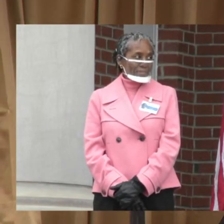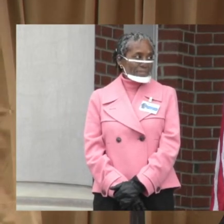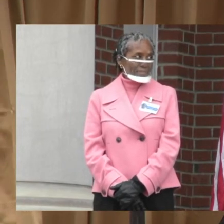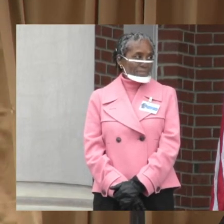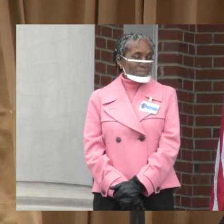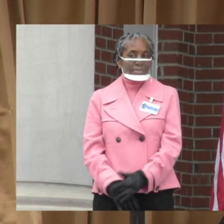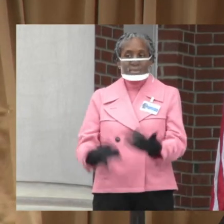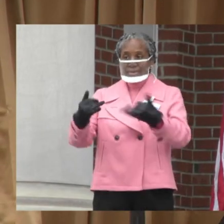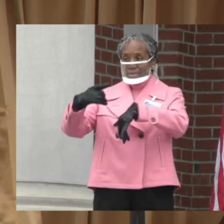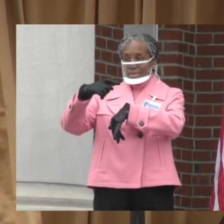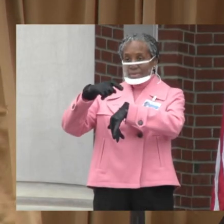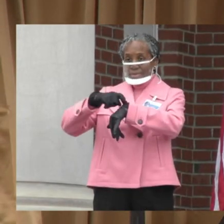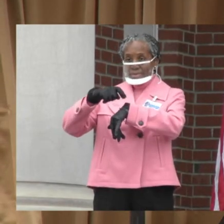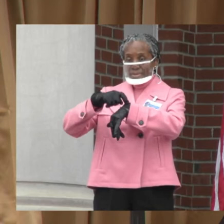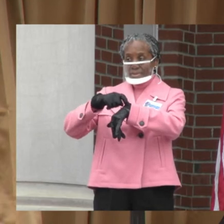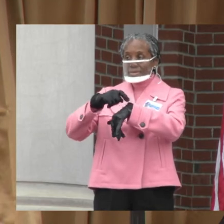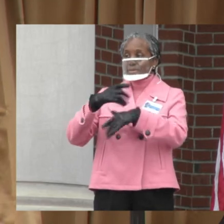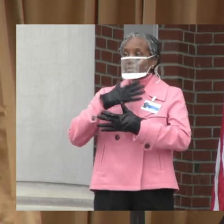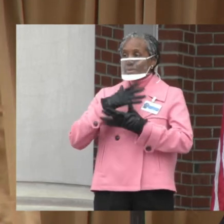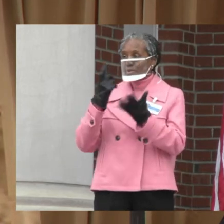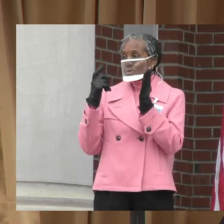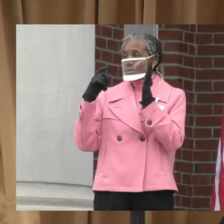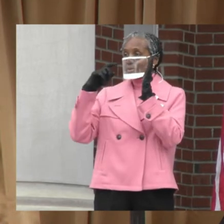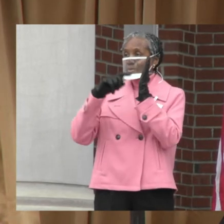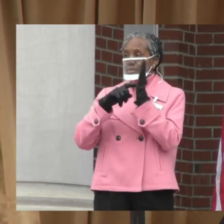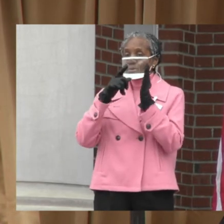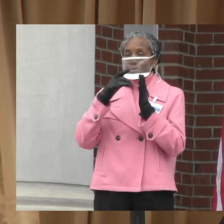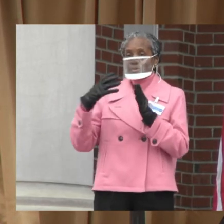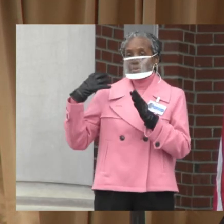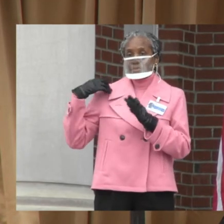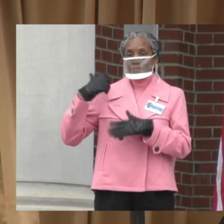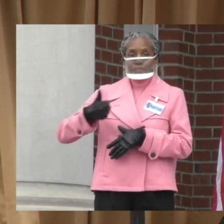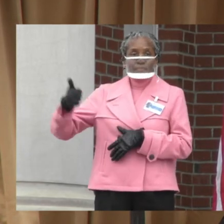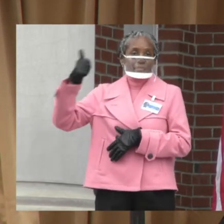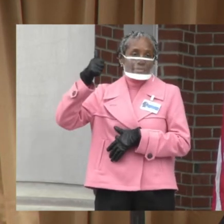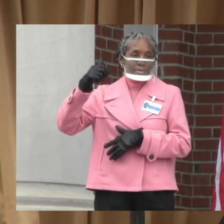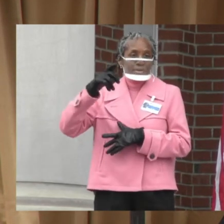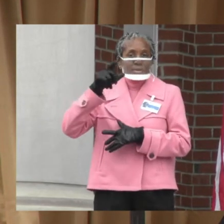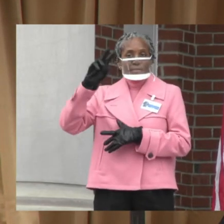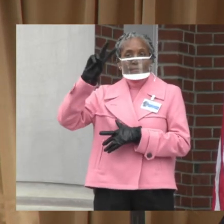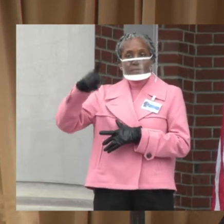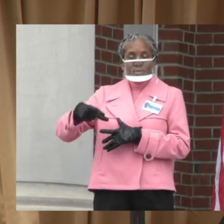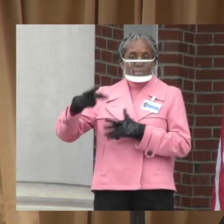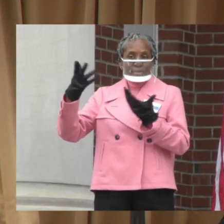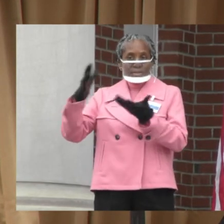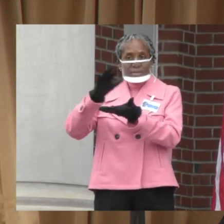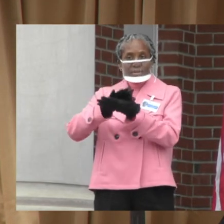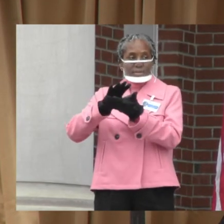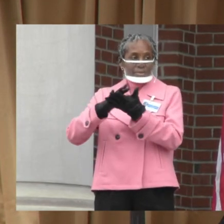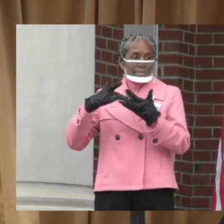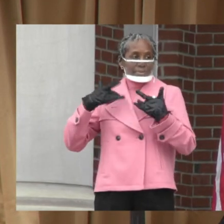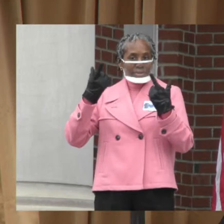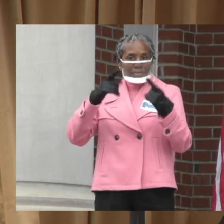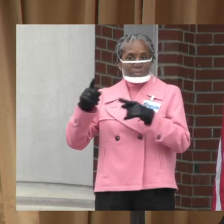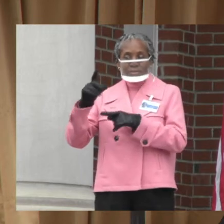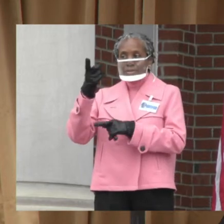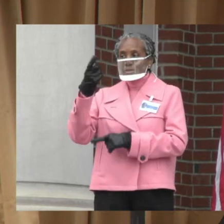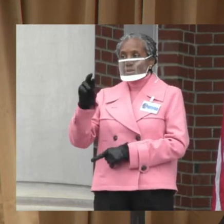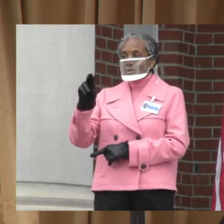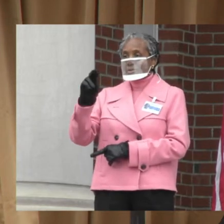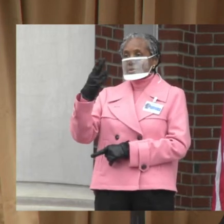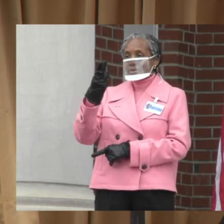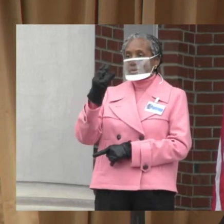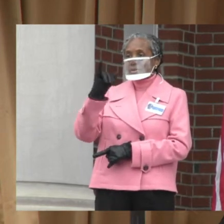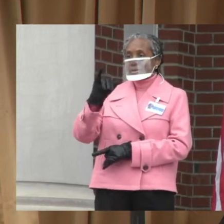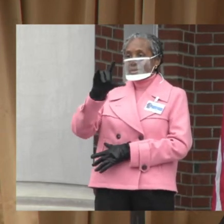And so at this time, it's my pleasure to recognize the Chief Academic Officer and Vice President of Academic Affairs, Dr. Heather Hill,